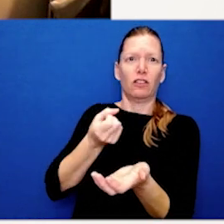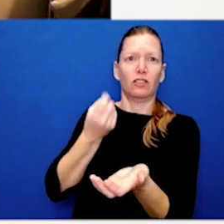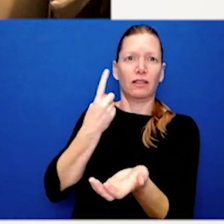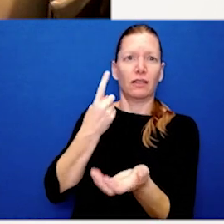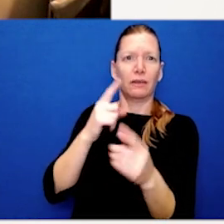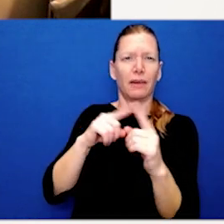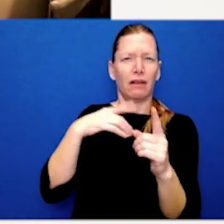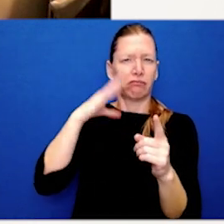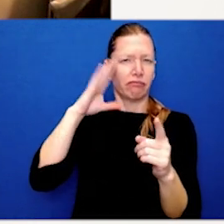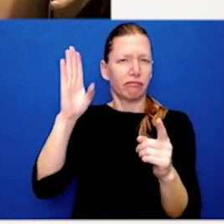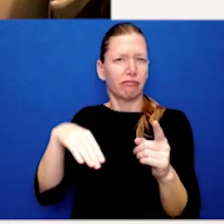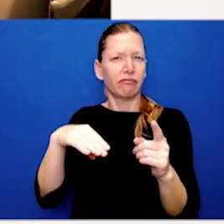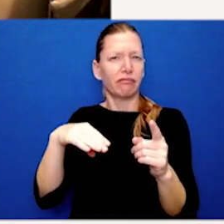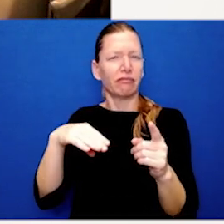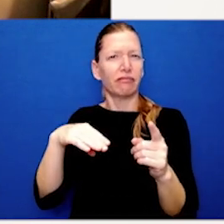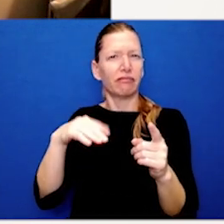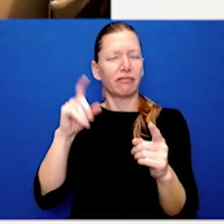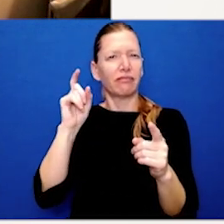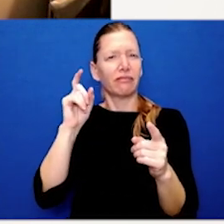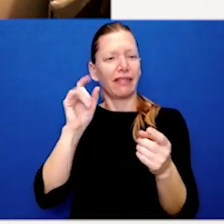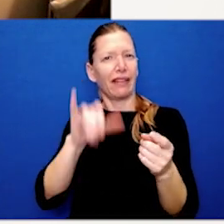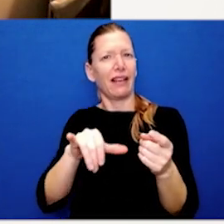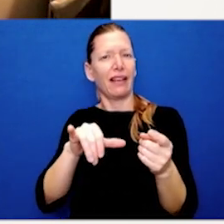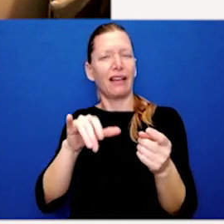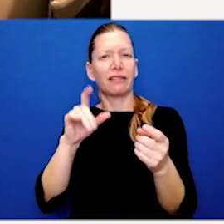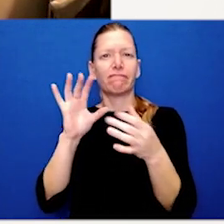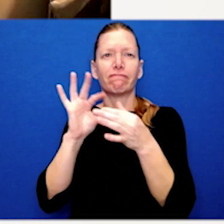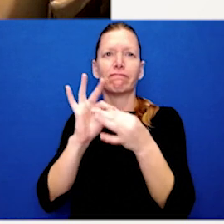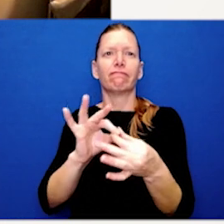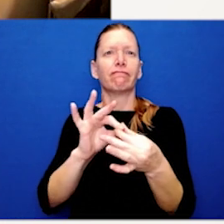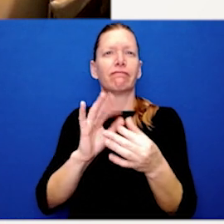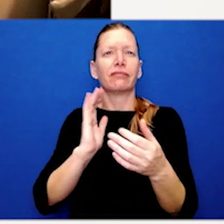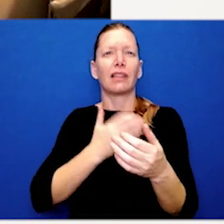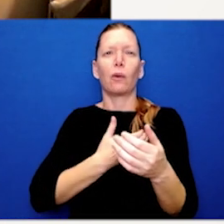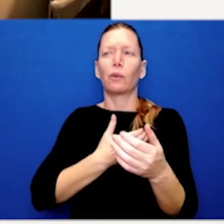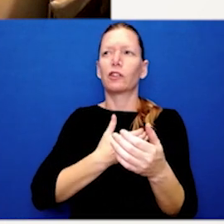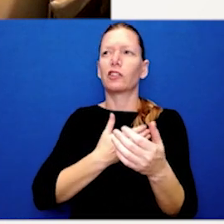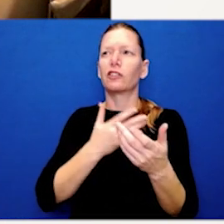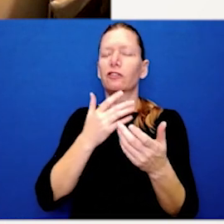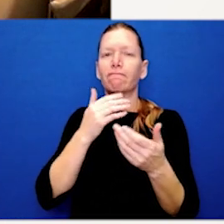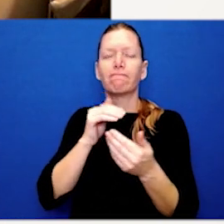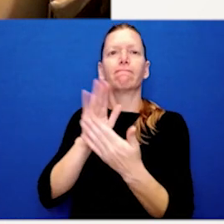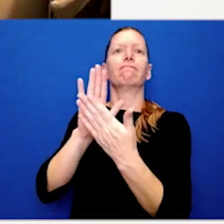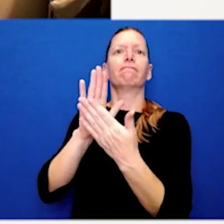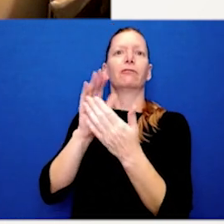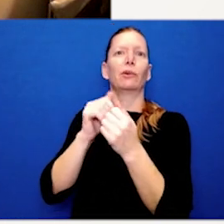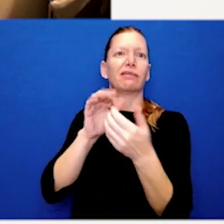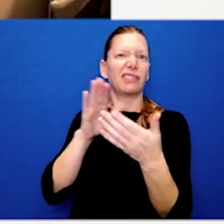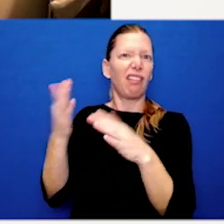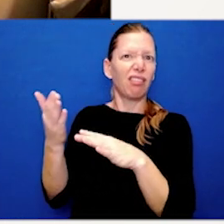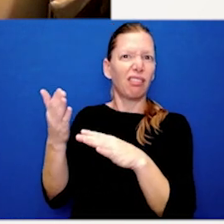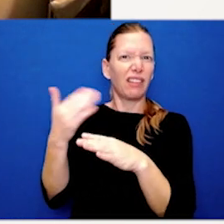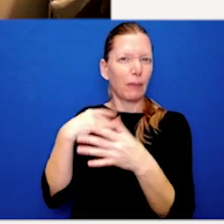never understand. But I know that it has to do with our respective mortalities, that there's